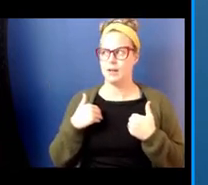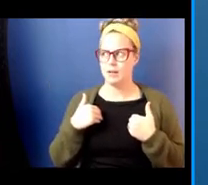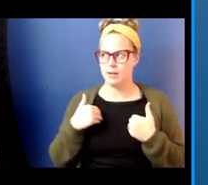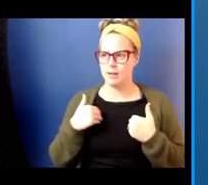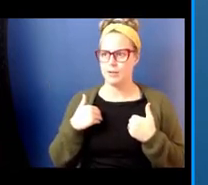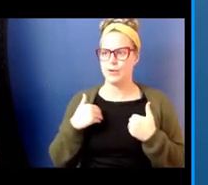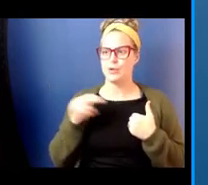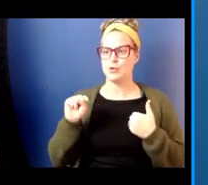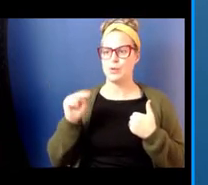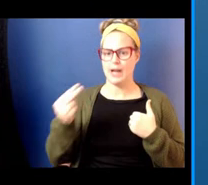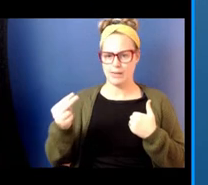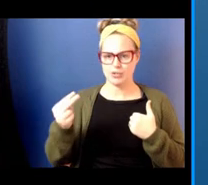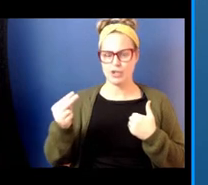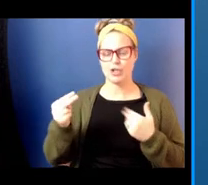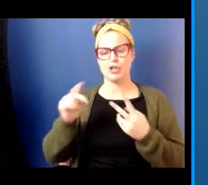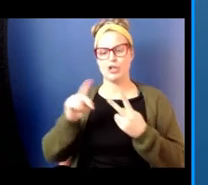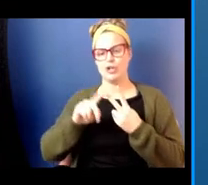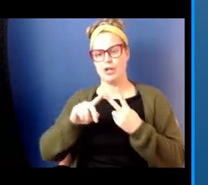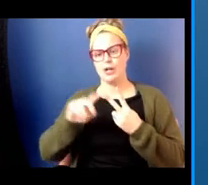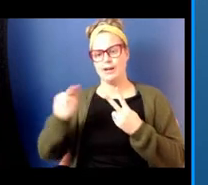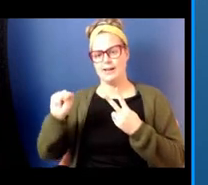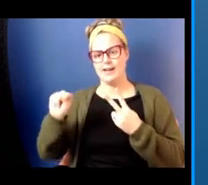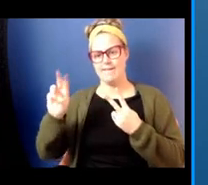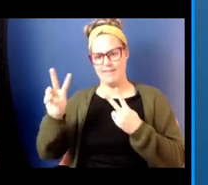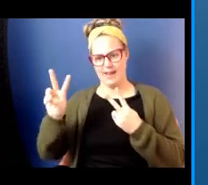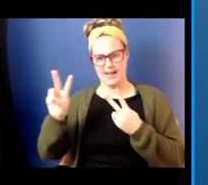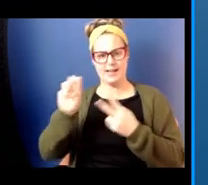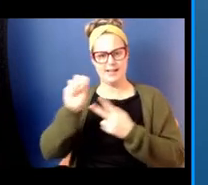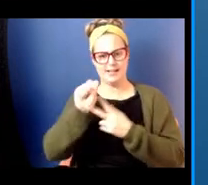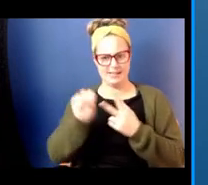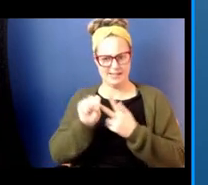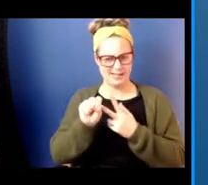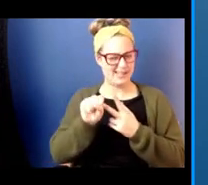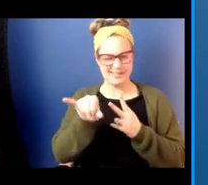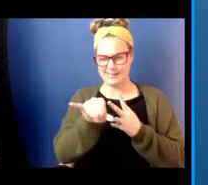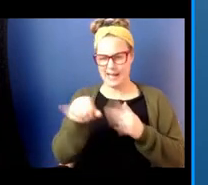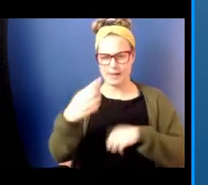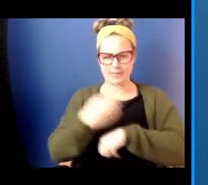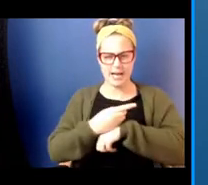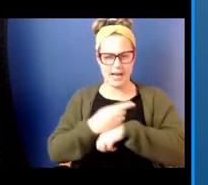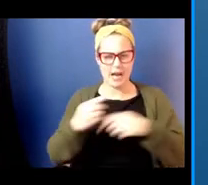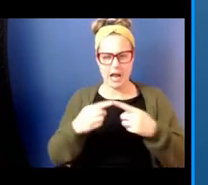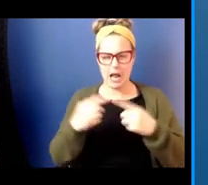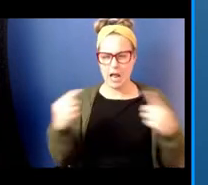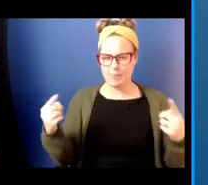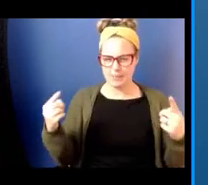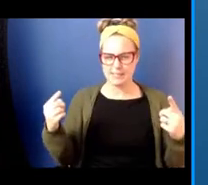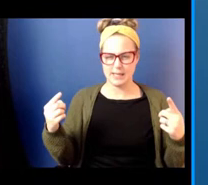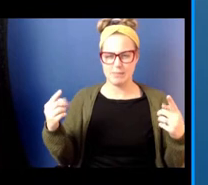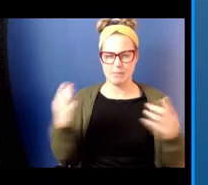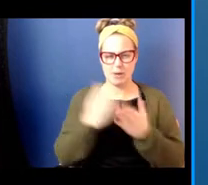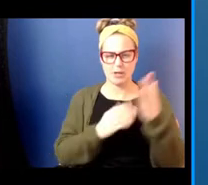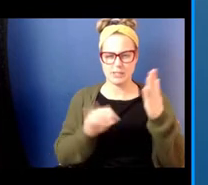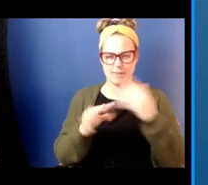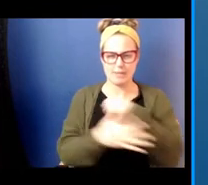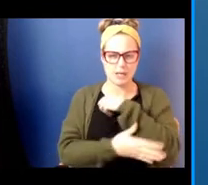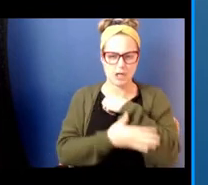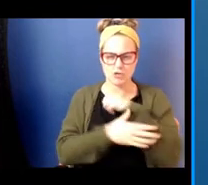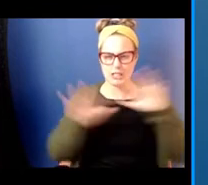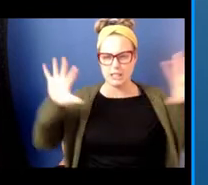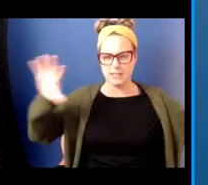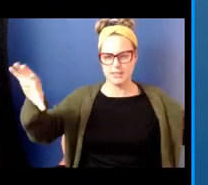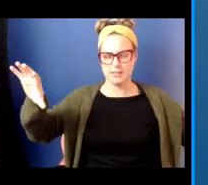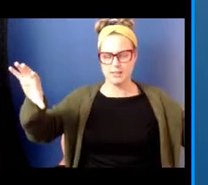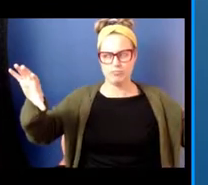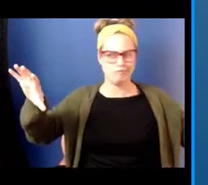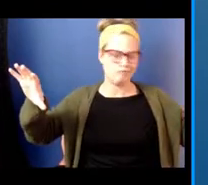on the same day on opposite sides of the country I think we ought to have some kind